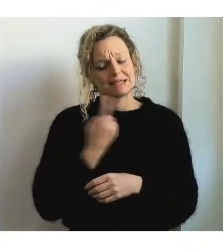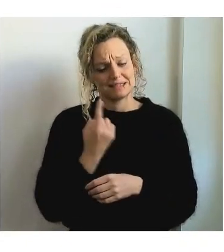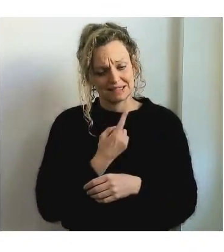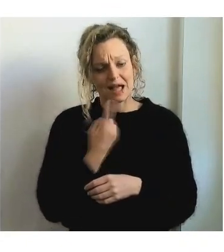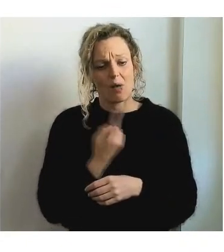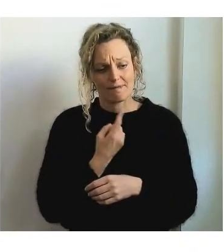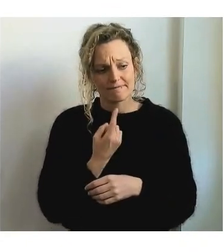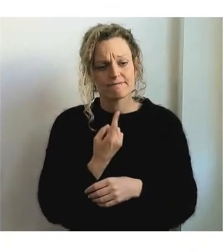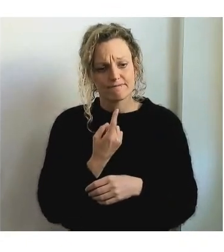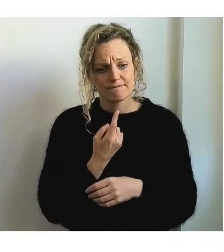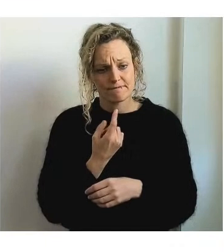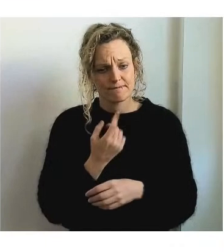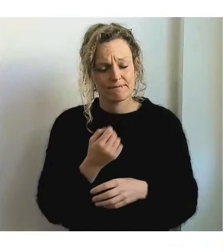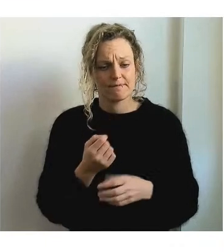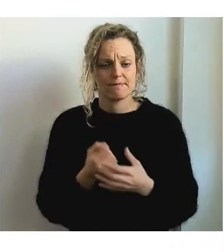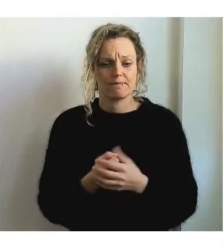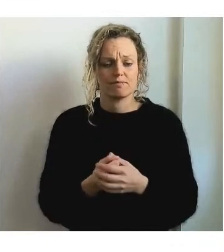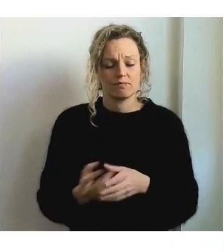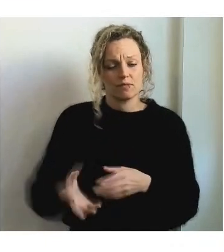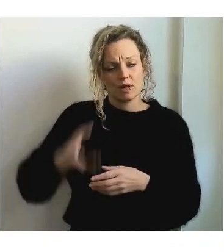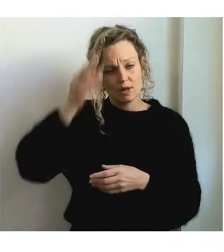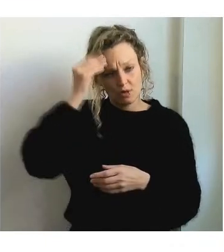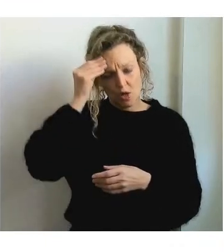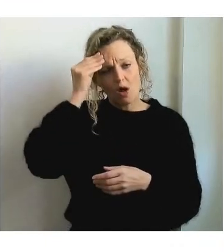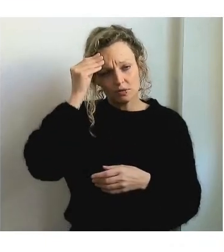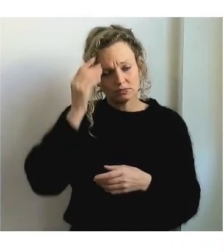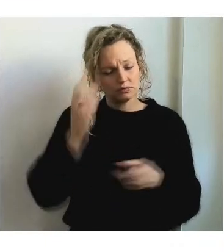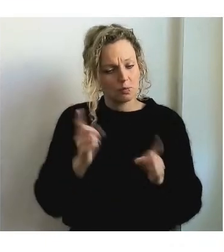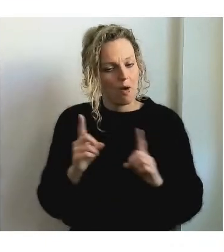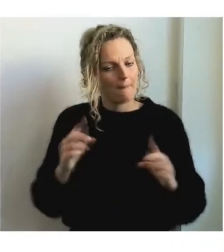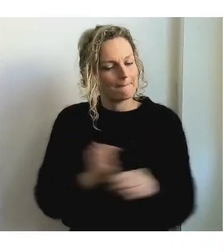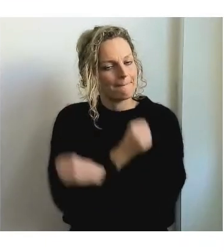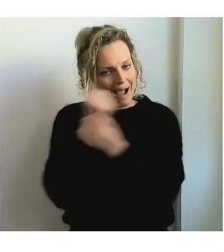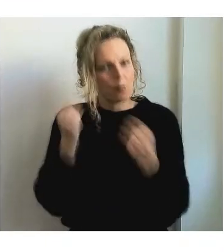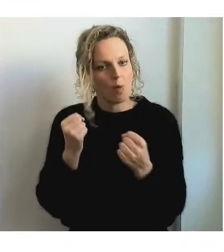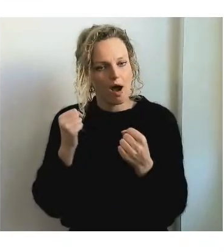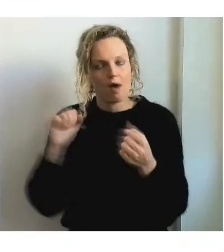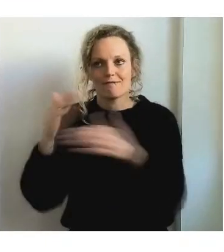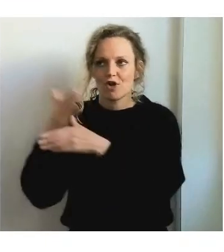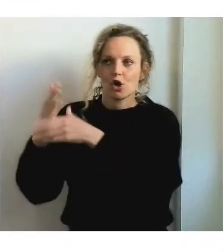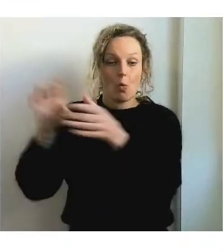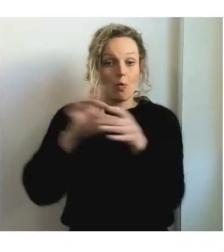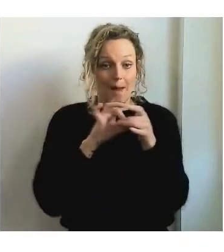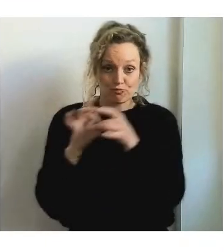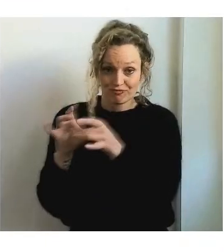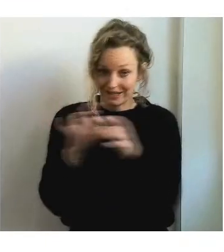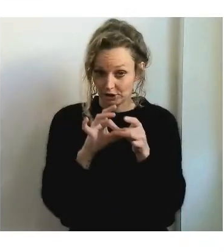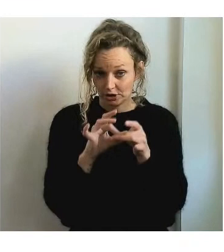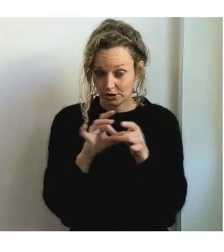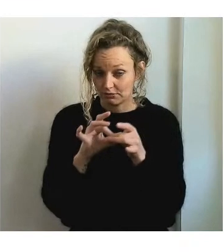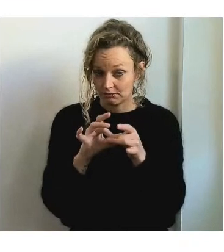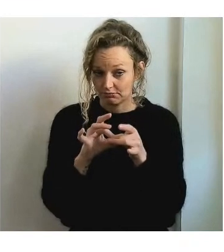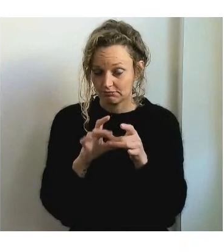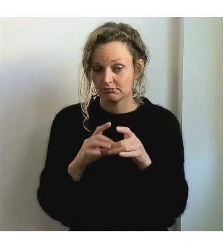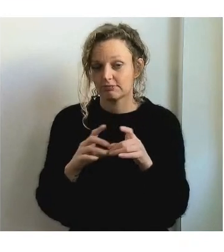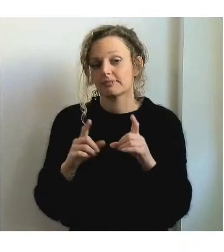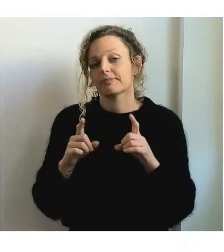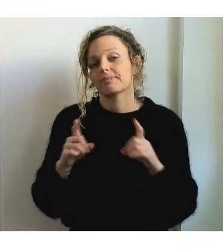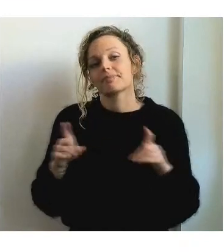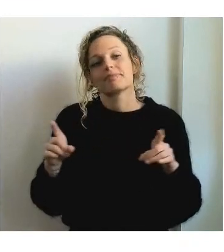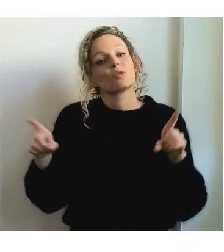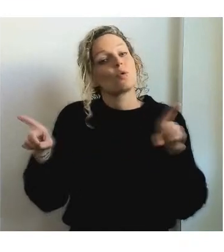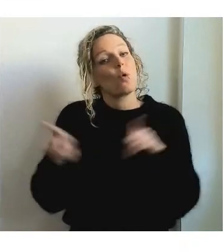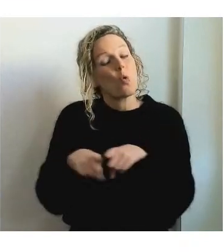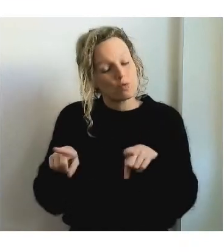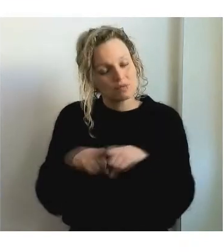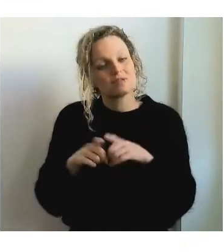only just the power of the cross-sector collaboration, but also the real difference that having a device